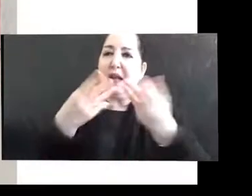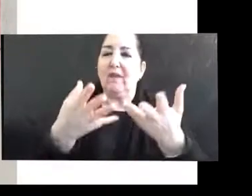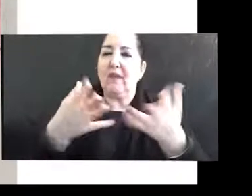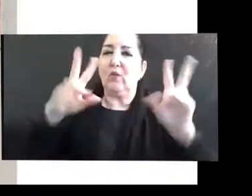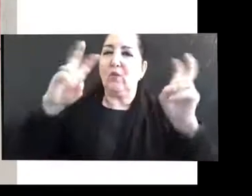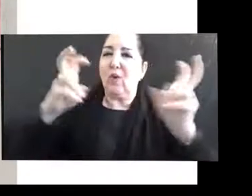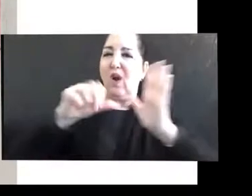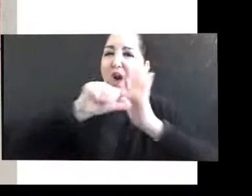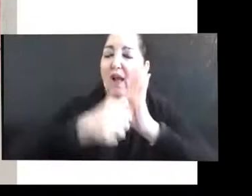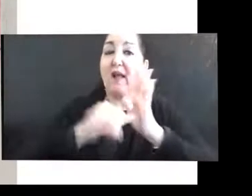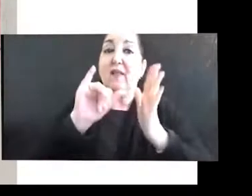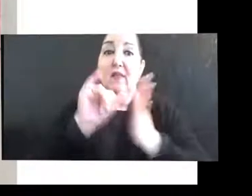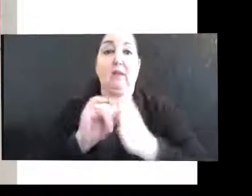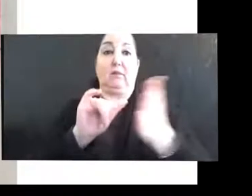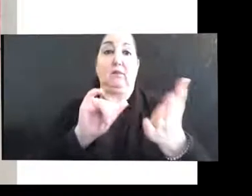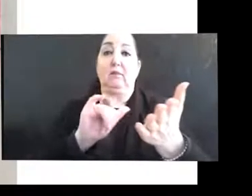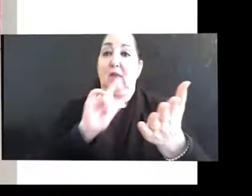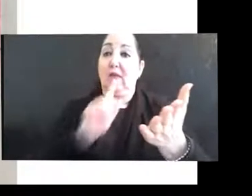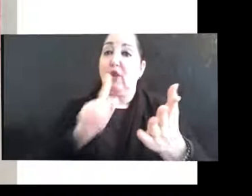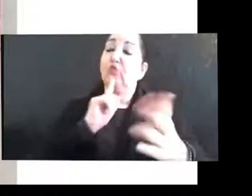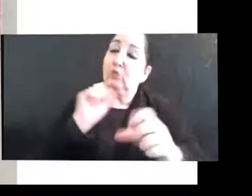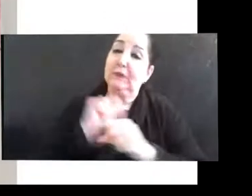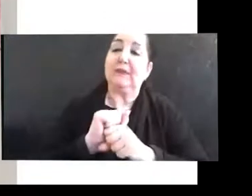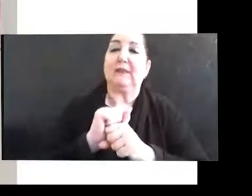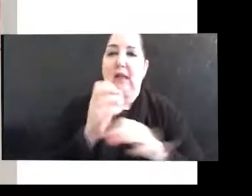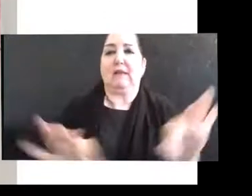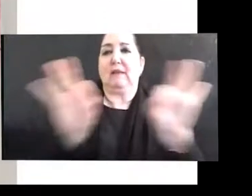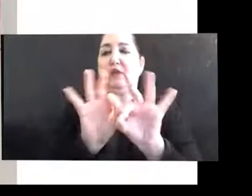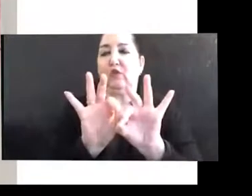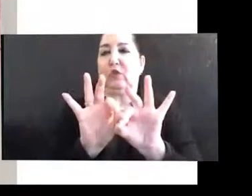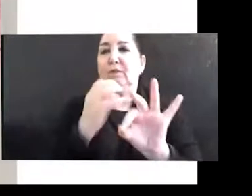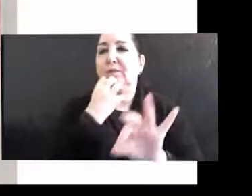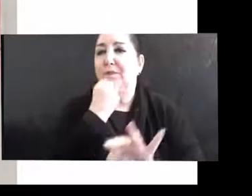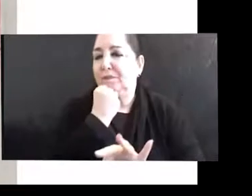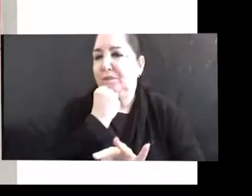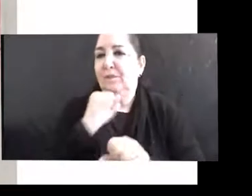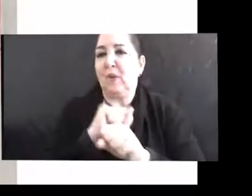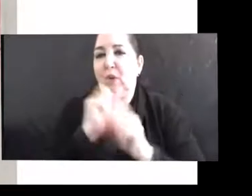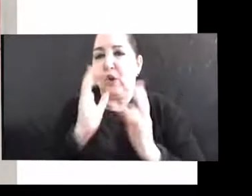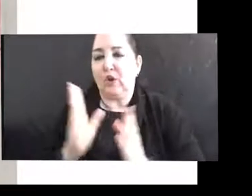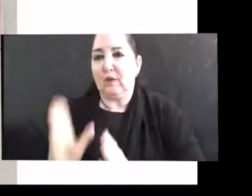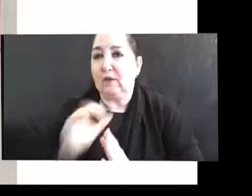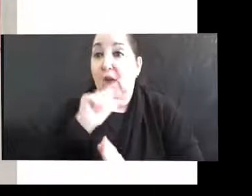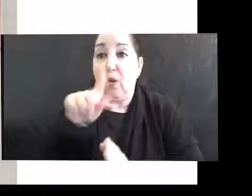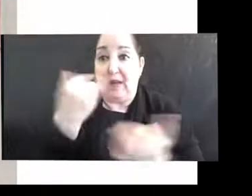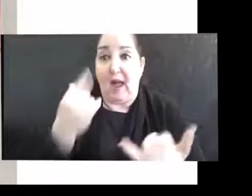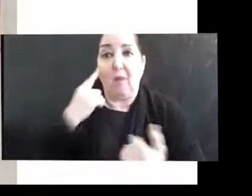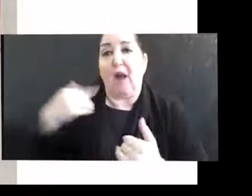of highlighting of the fact that they are essential. This hasn't only just happened now, but it continues to